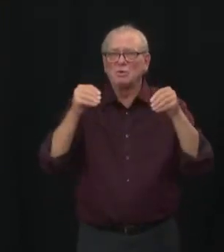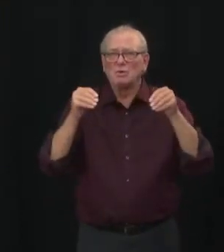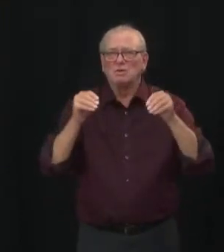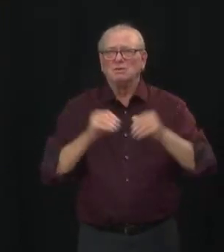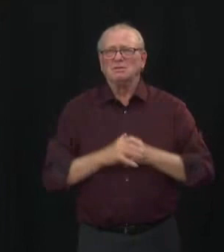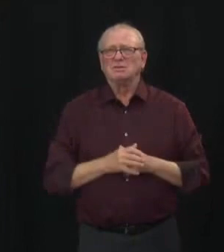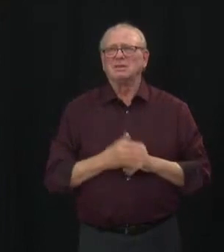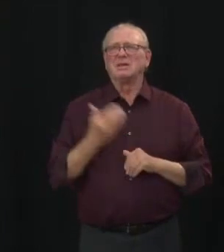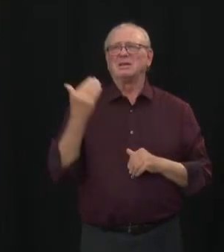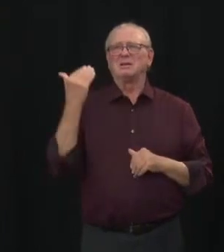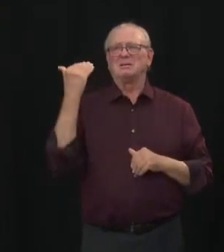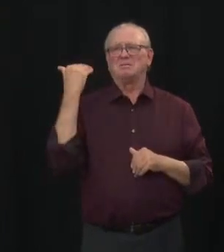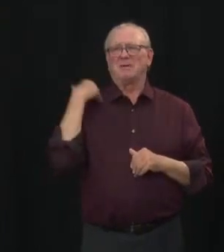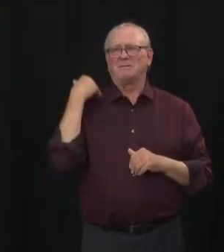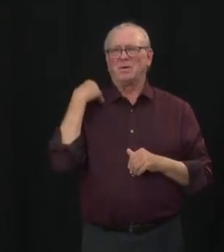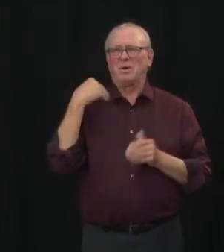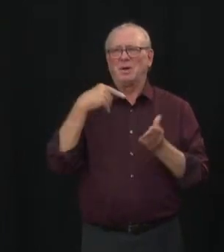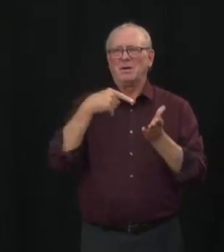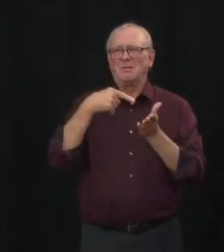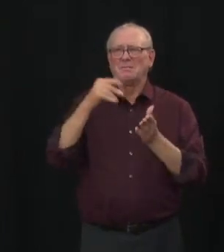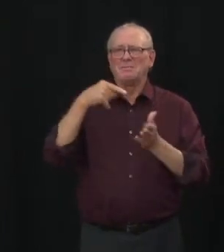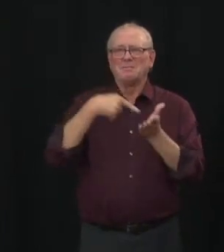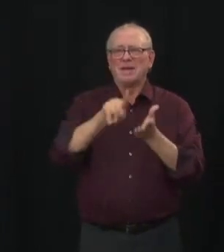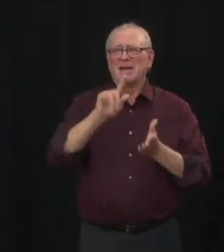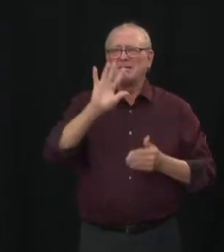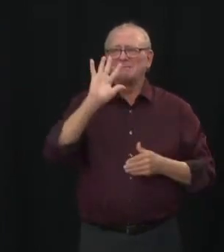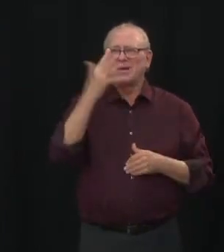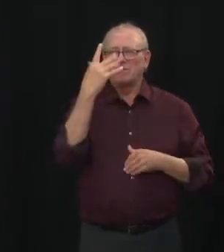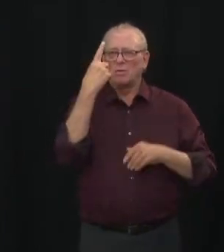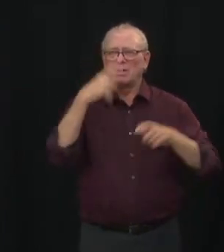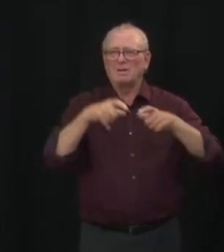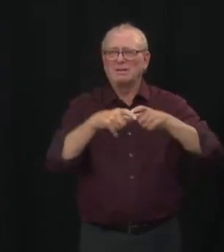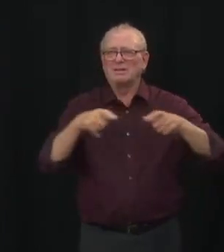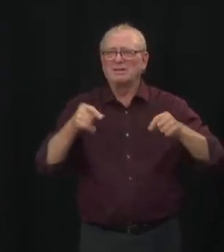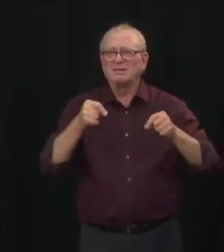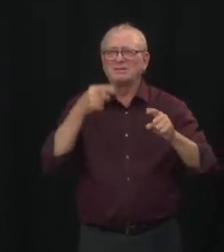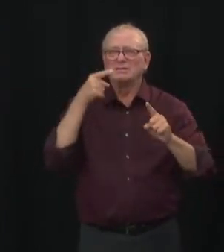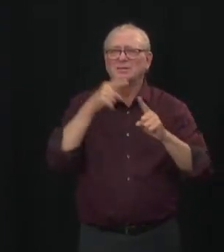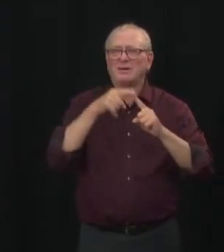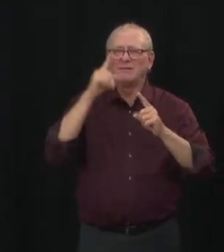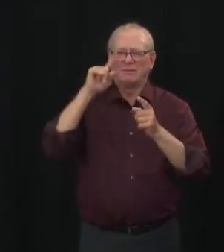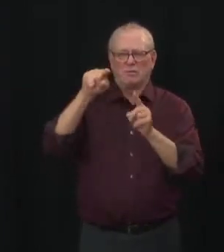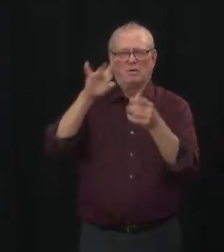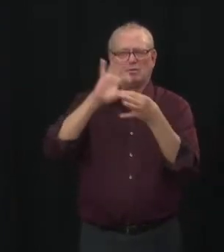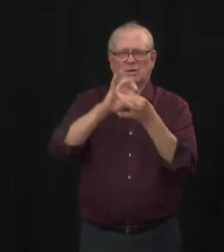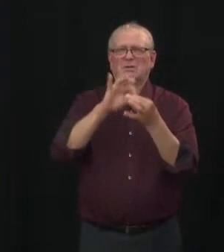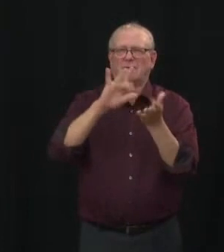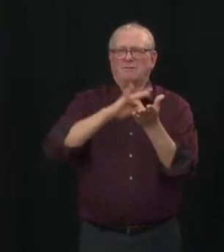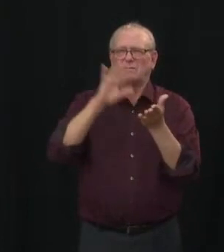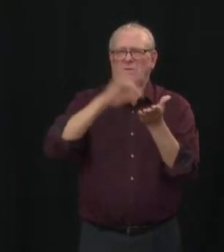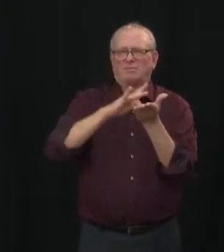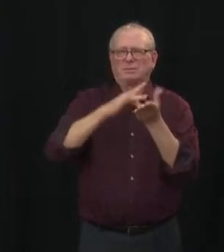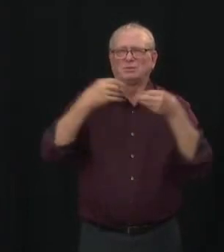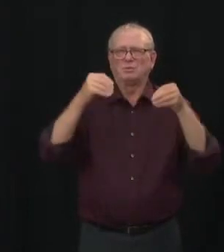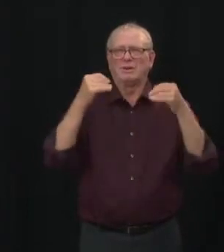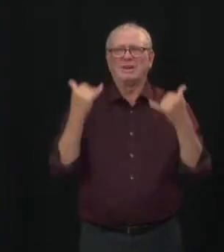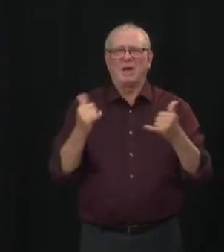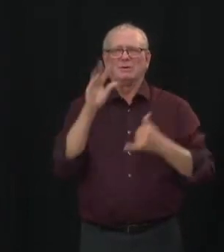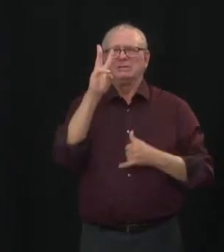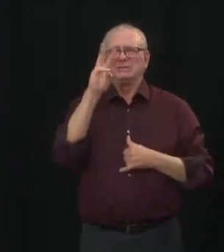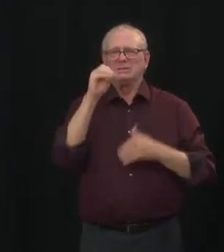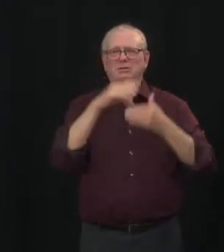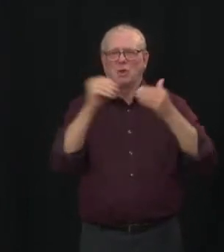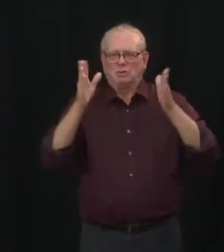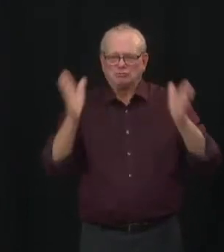per kit to $60 per case. The new fee reflects the fact that we eliminated almost all the administrative work